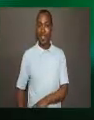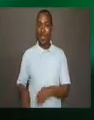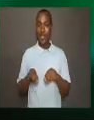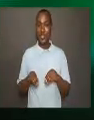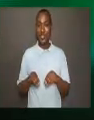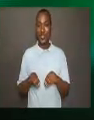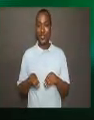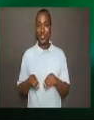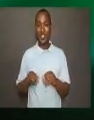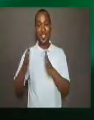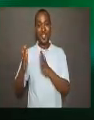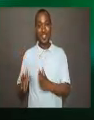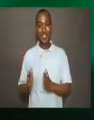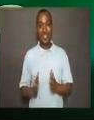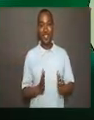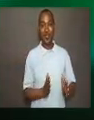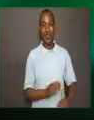Students, let's get ready.